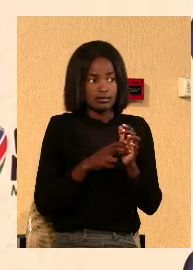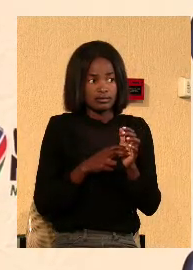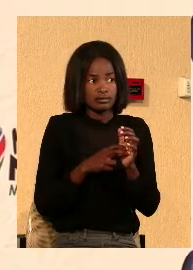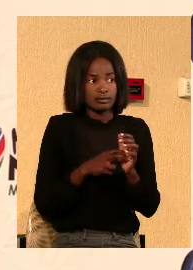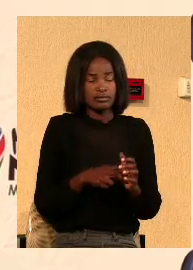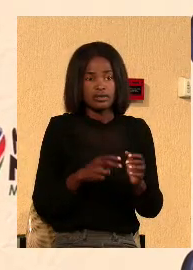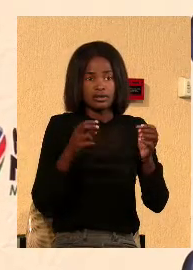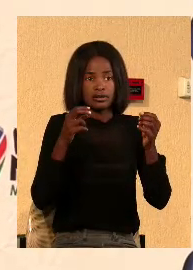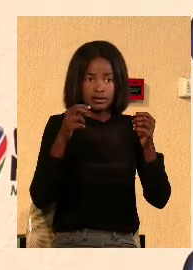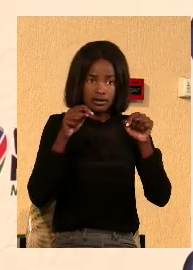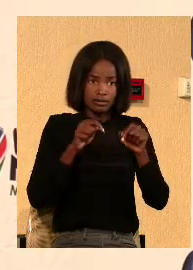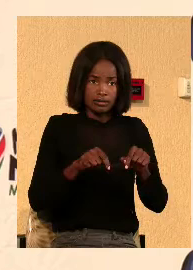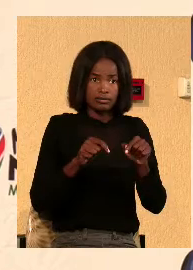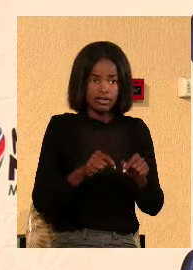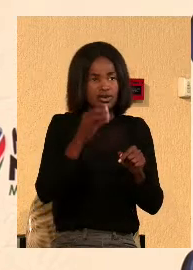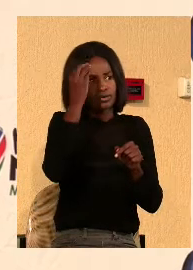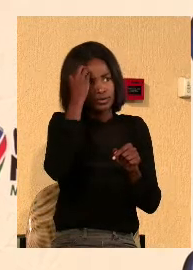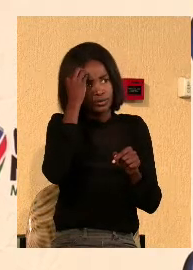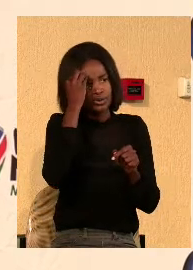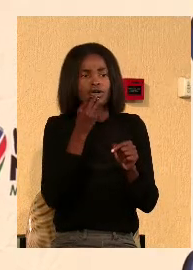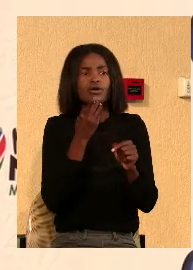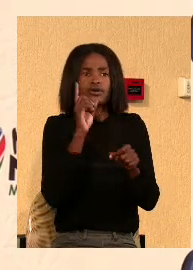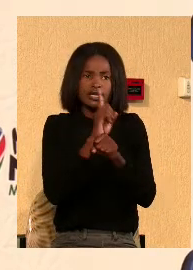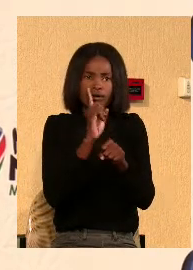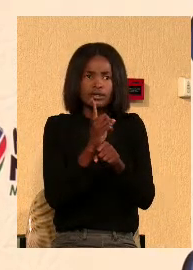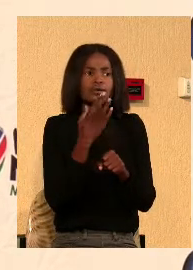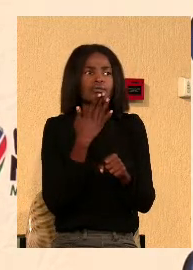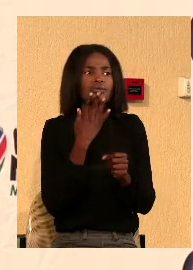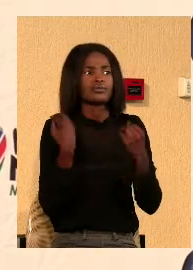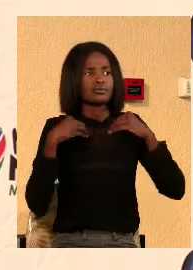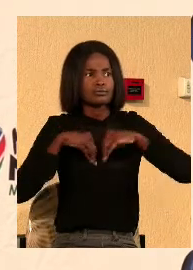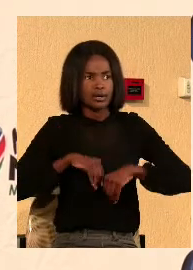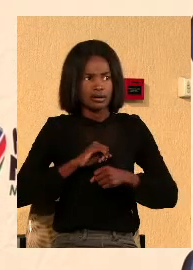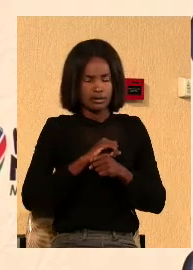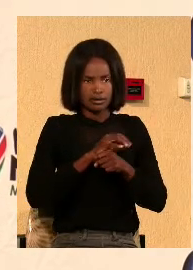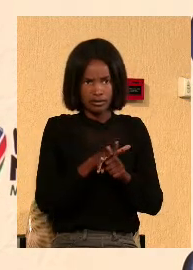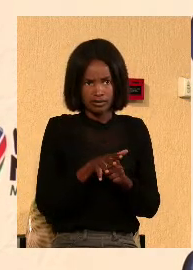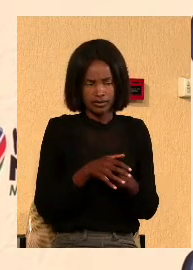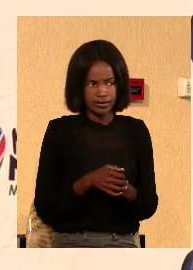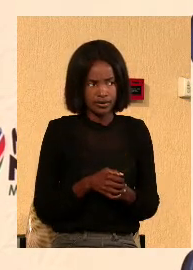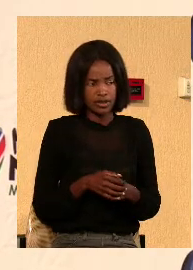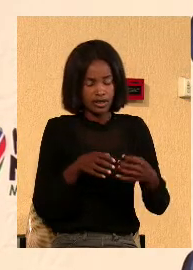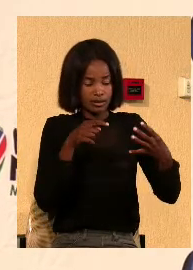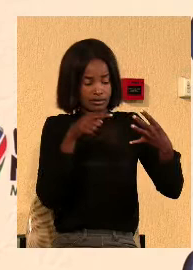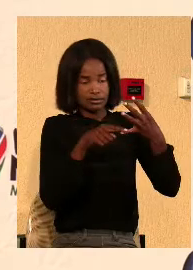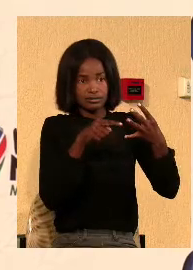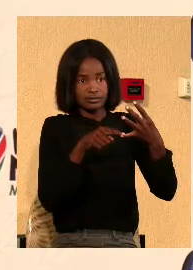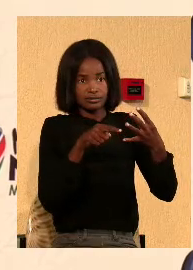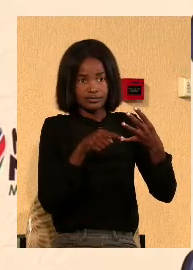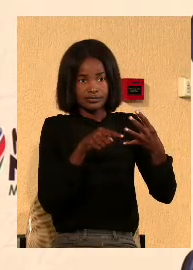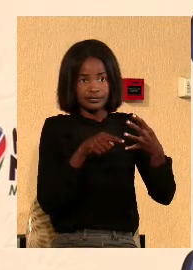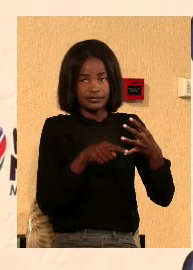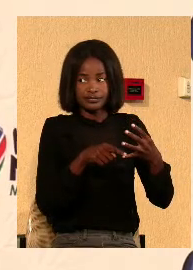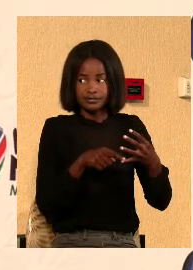of transmission that are already known. Now, the fourth stage, fourth scenario, is what is